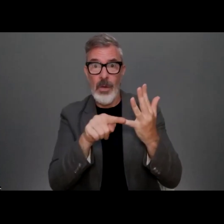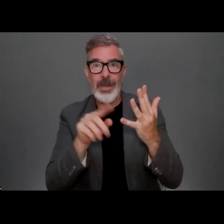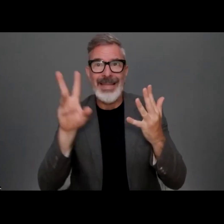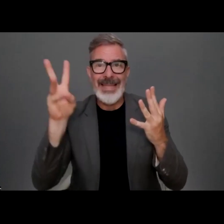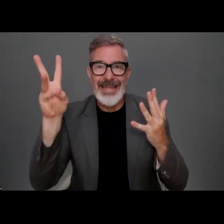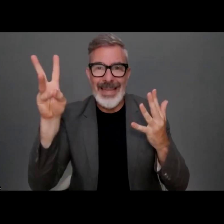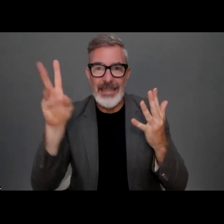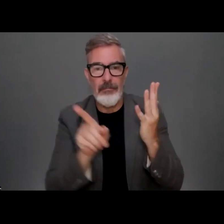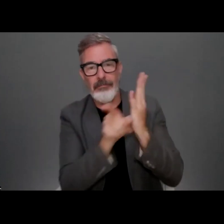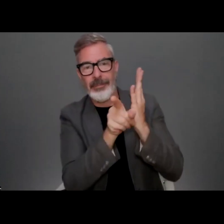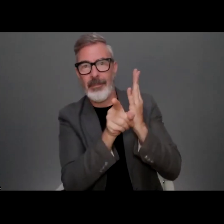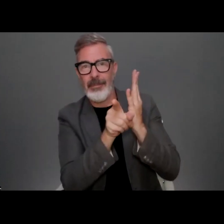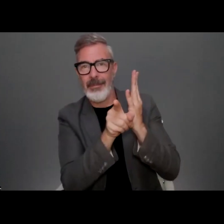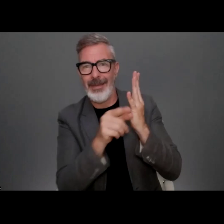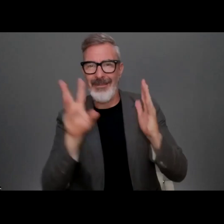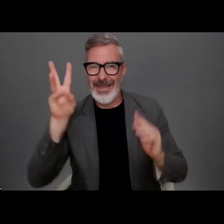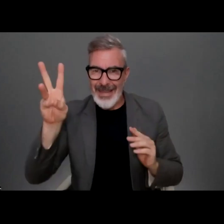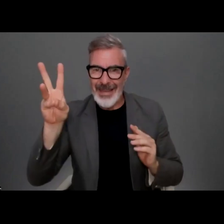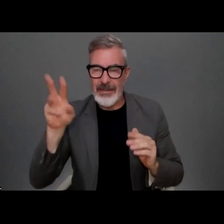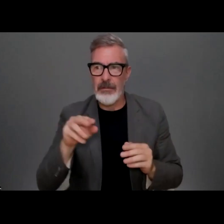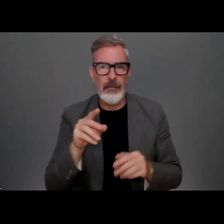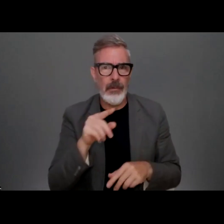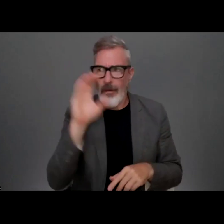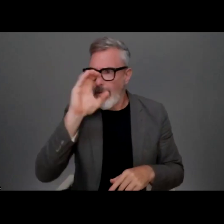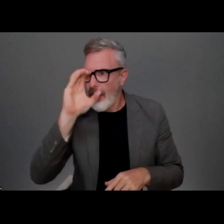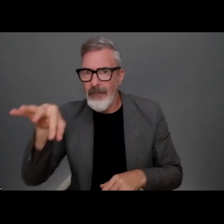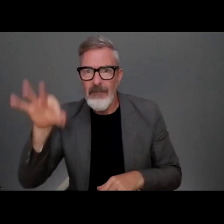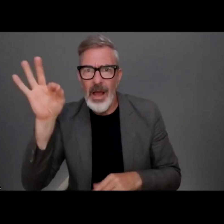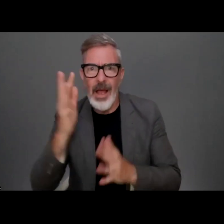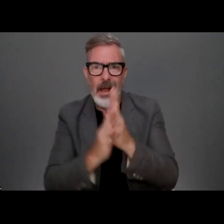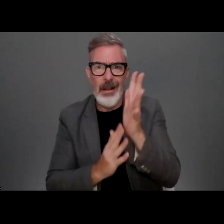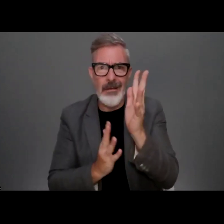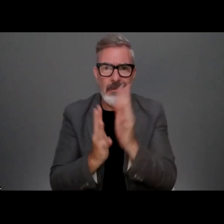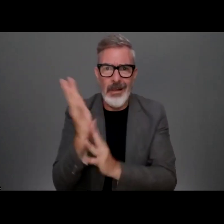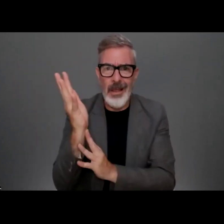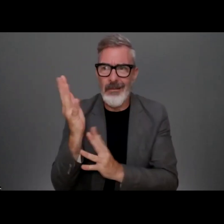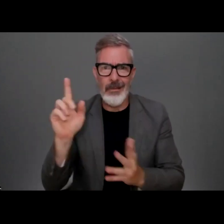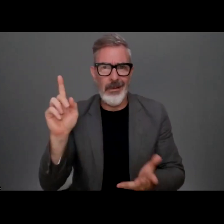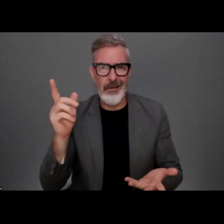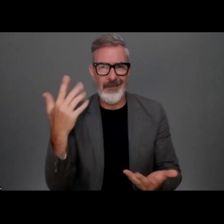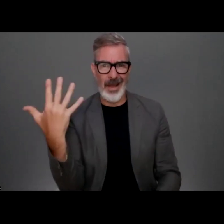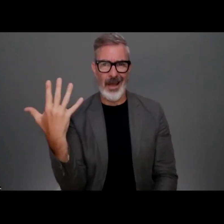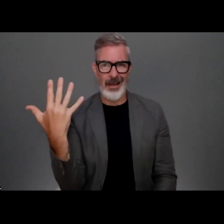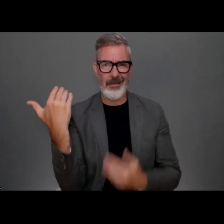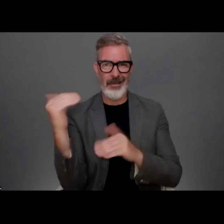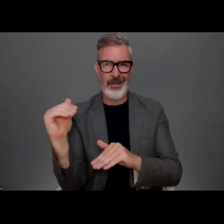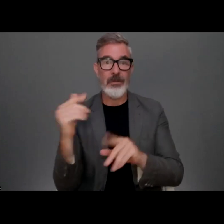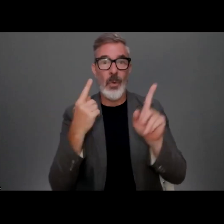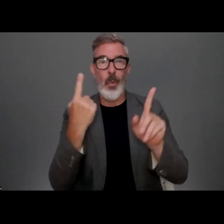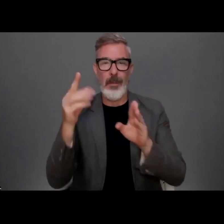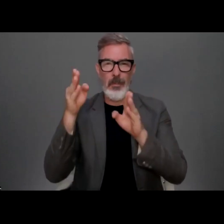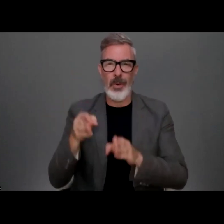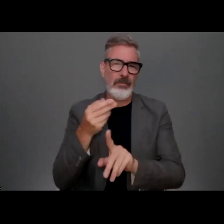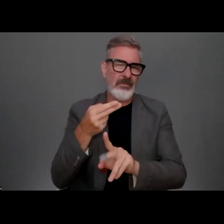properly in his life. So Brad Simons, who is one of our accessibility consultants, is